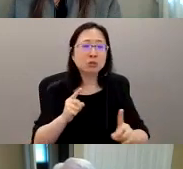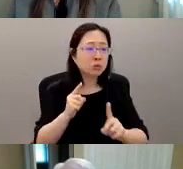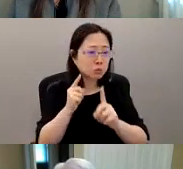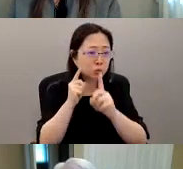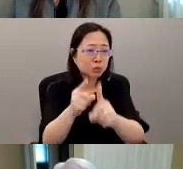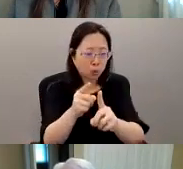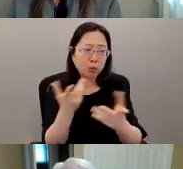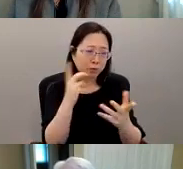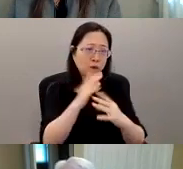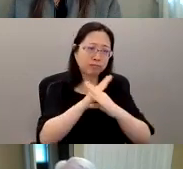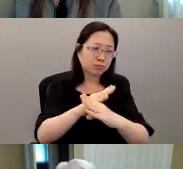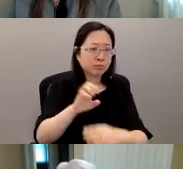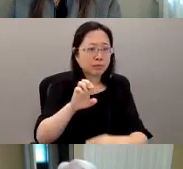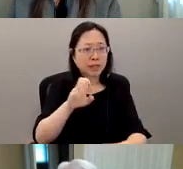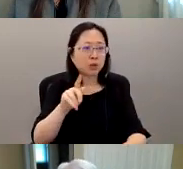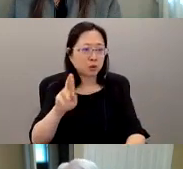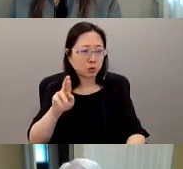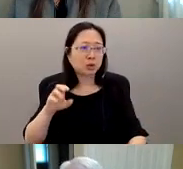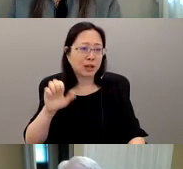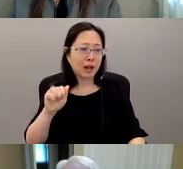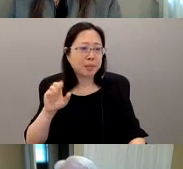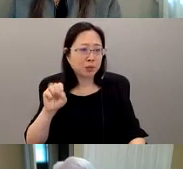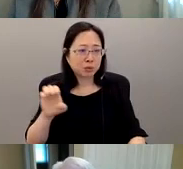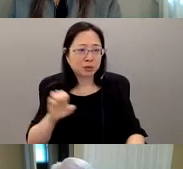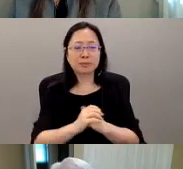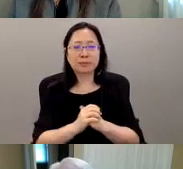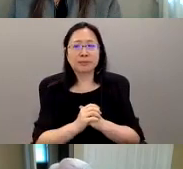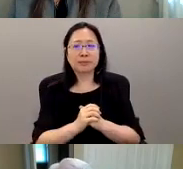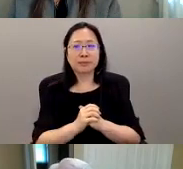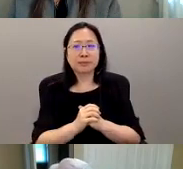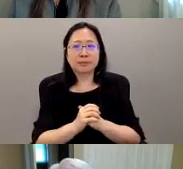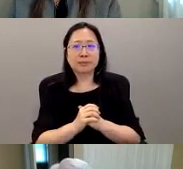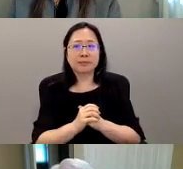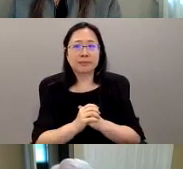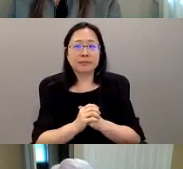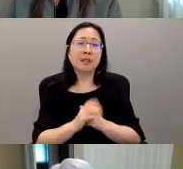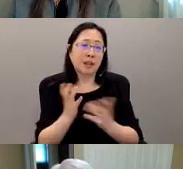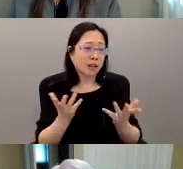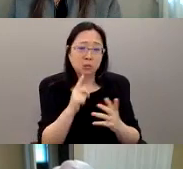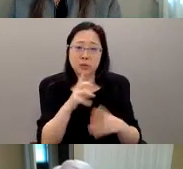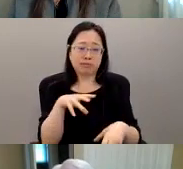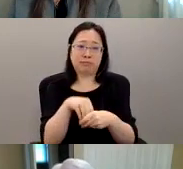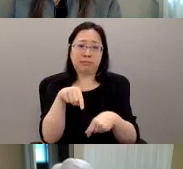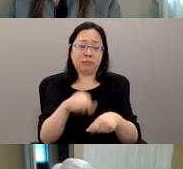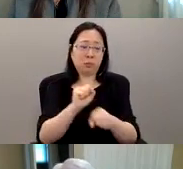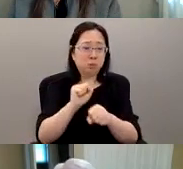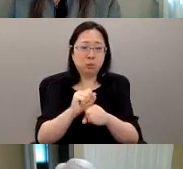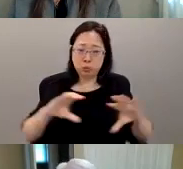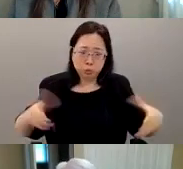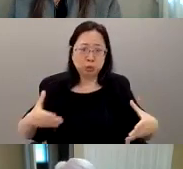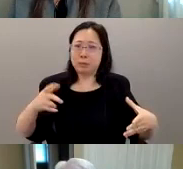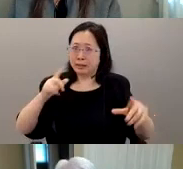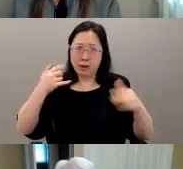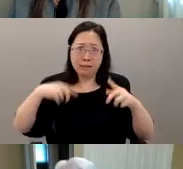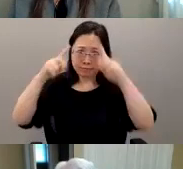elder abuse. I'm also just one member of this group. Our vision is to end elder abuse. We're all working toward that common